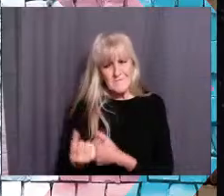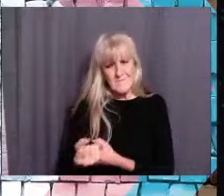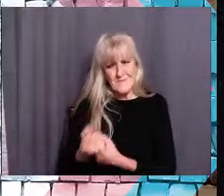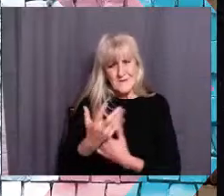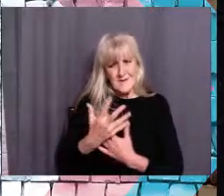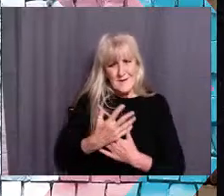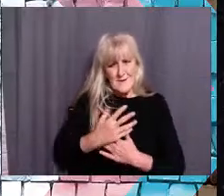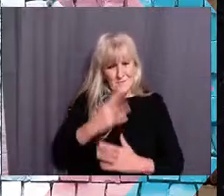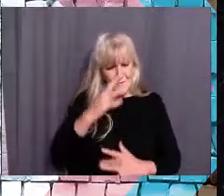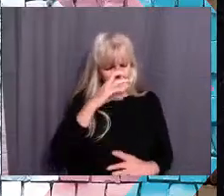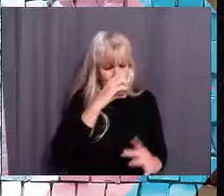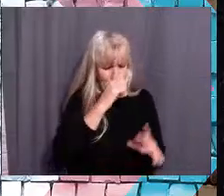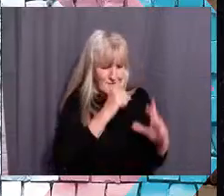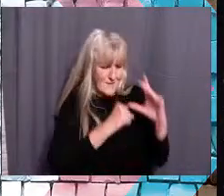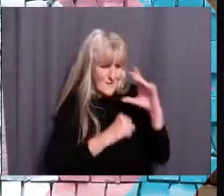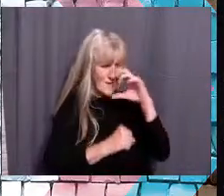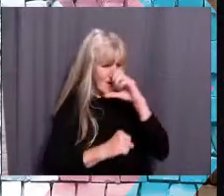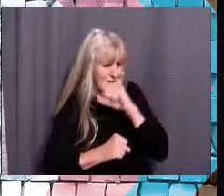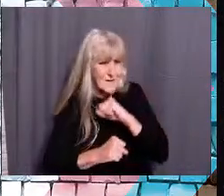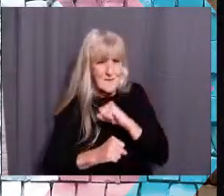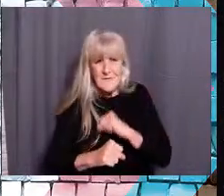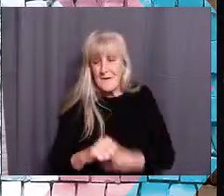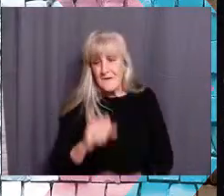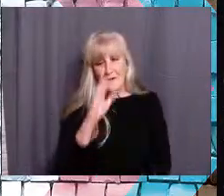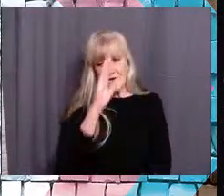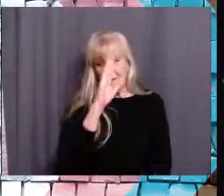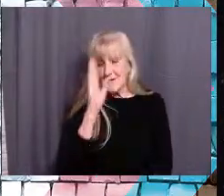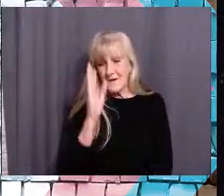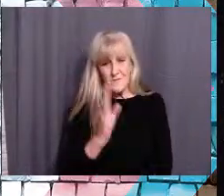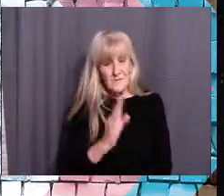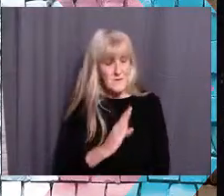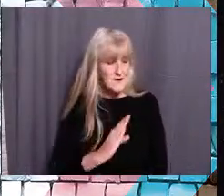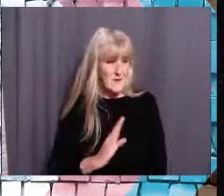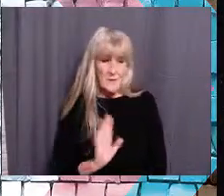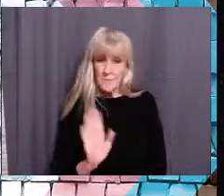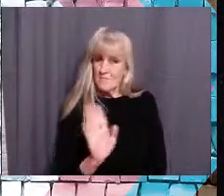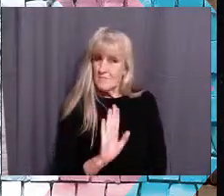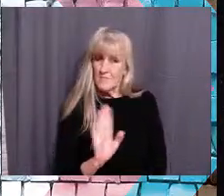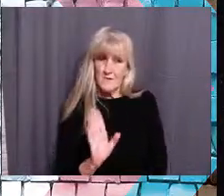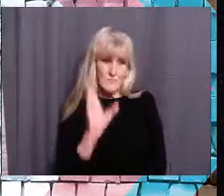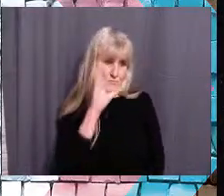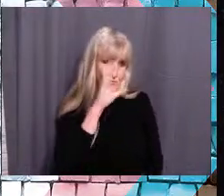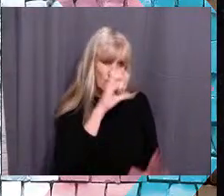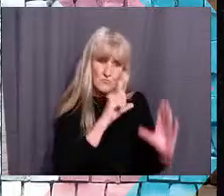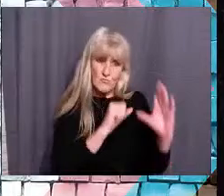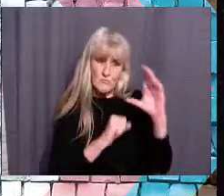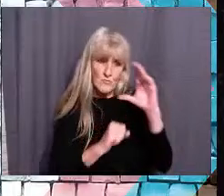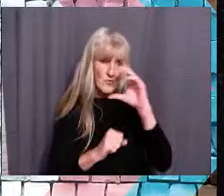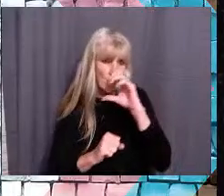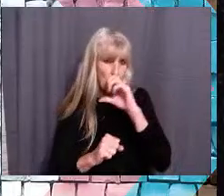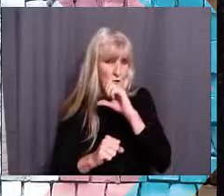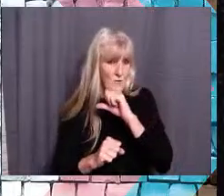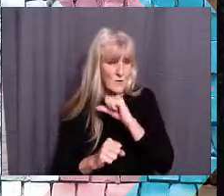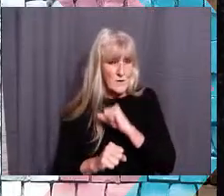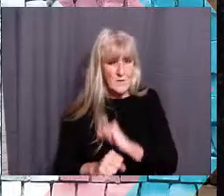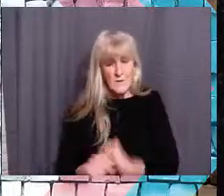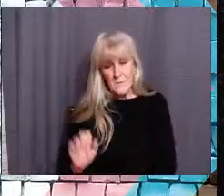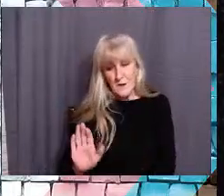but never keeps me guessing about his